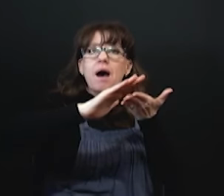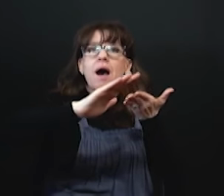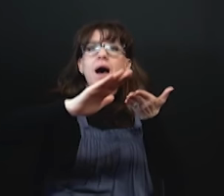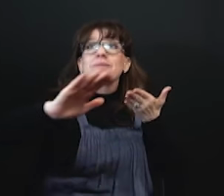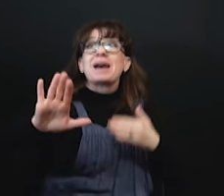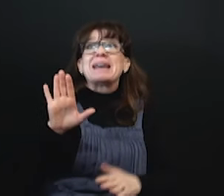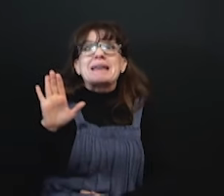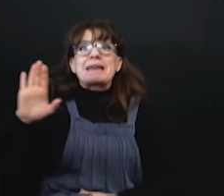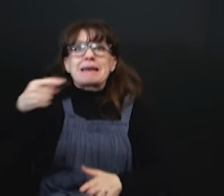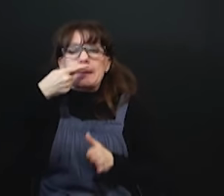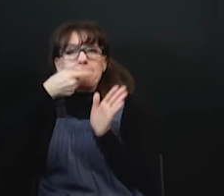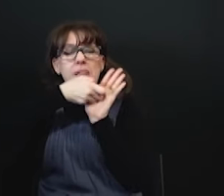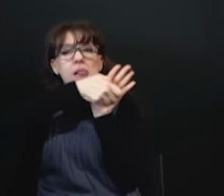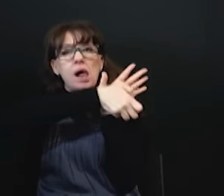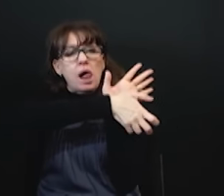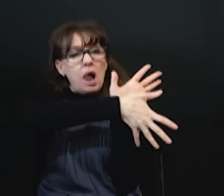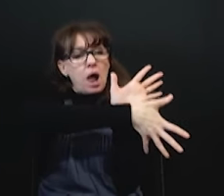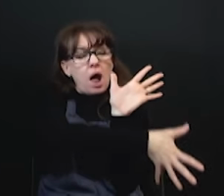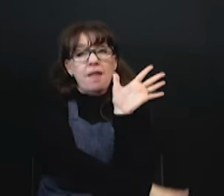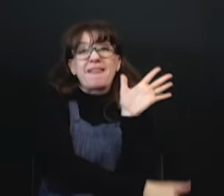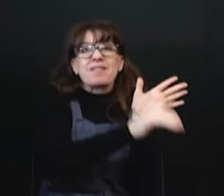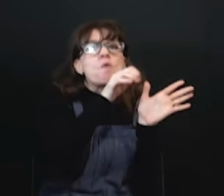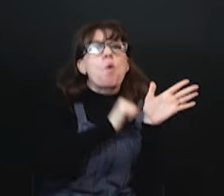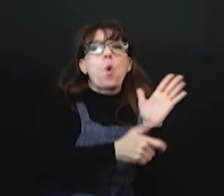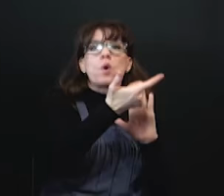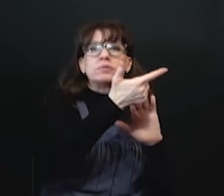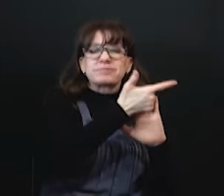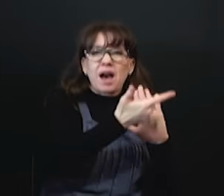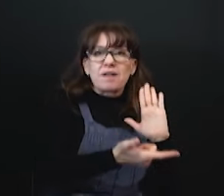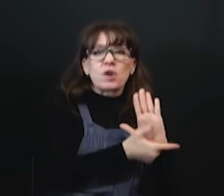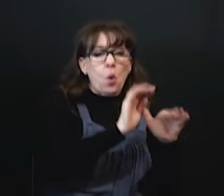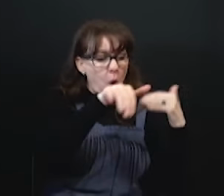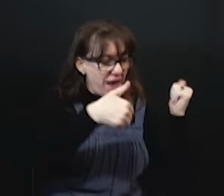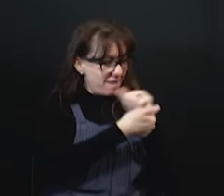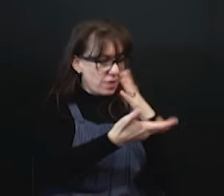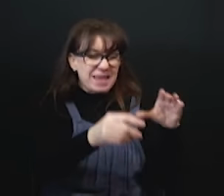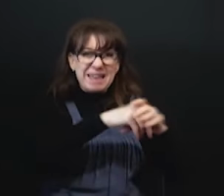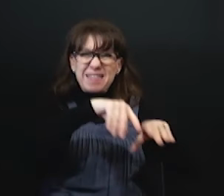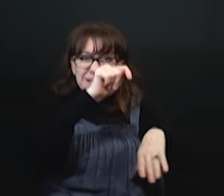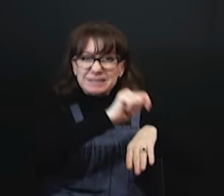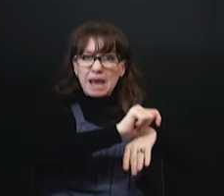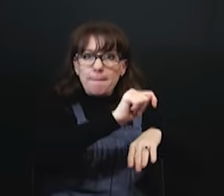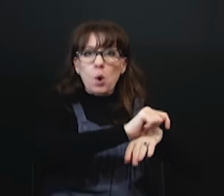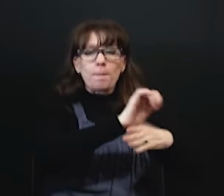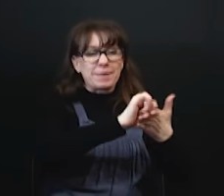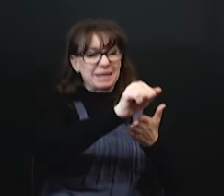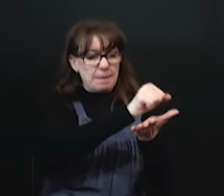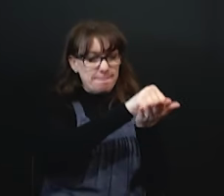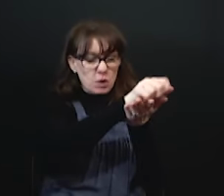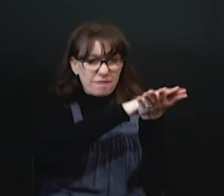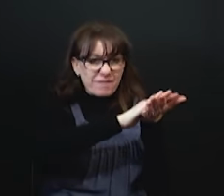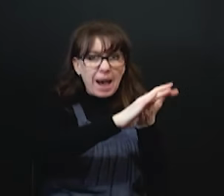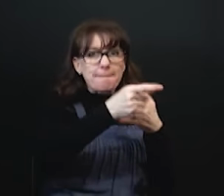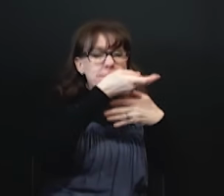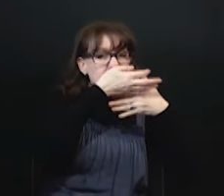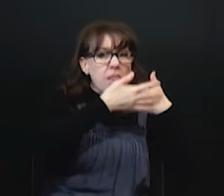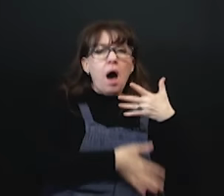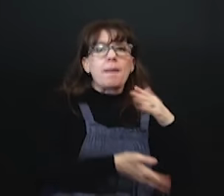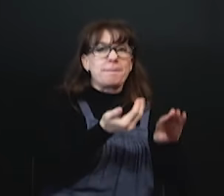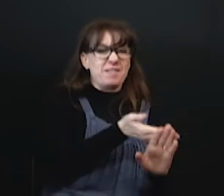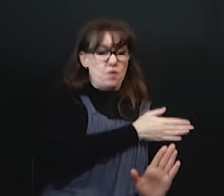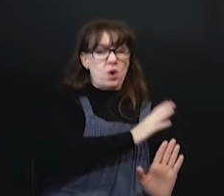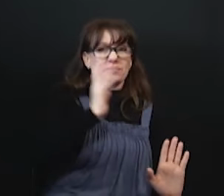his blood. That's in the old covenant, the understanding of all the instruments within the temple being purified by blood in the tabernacle before. It